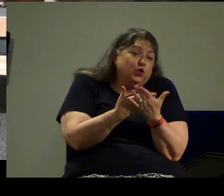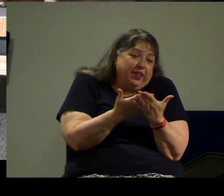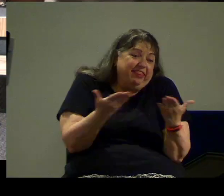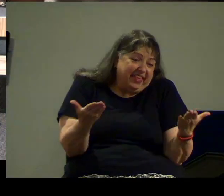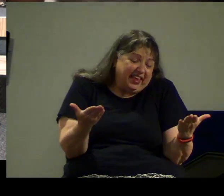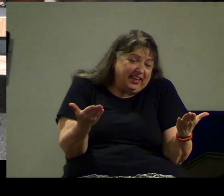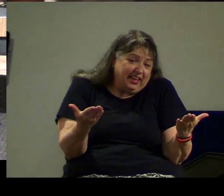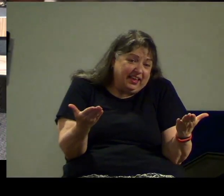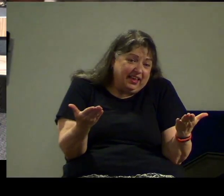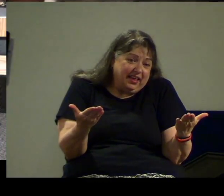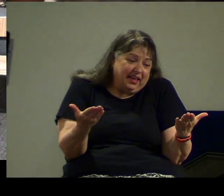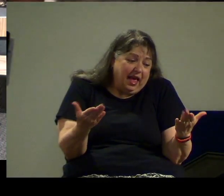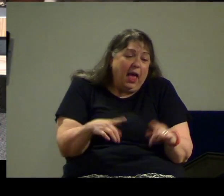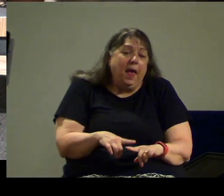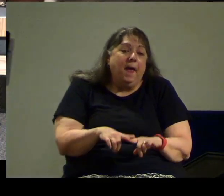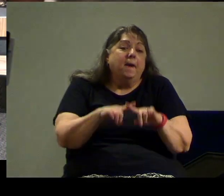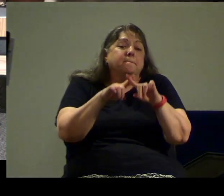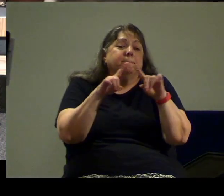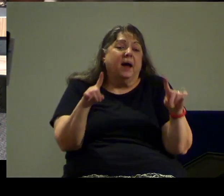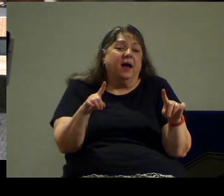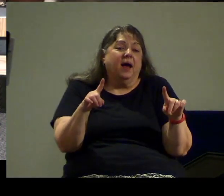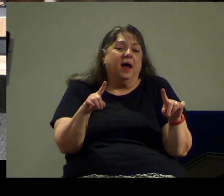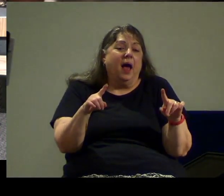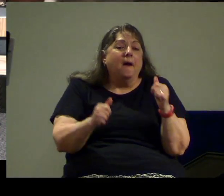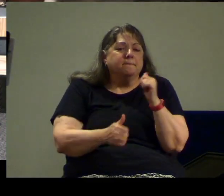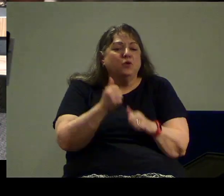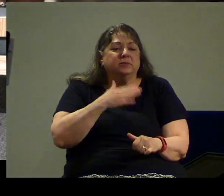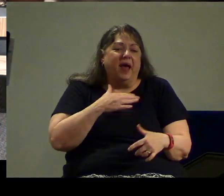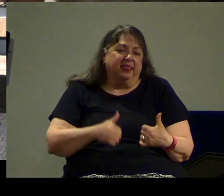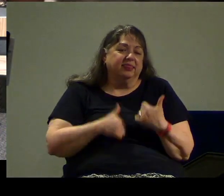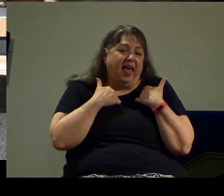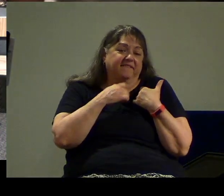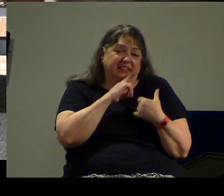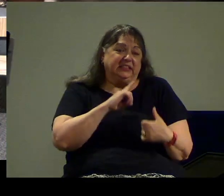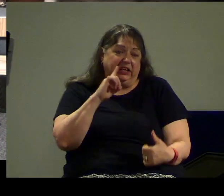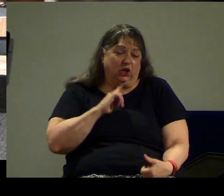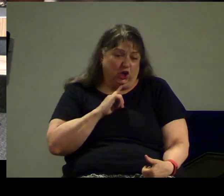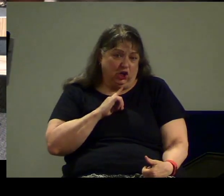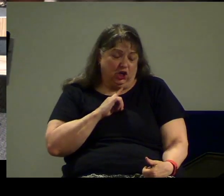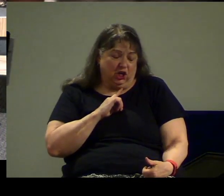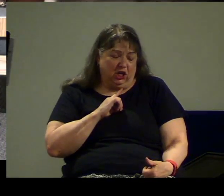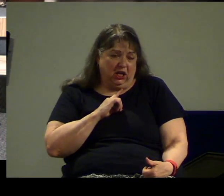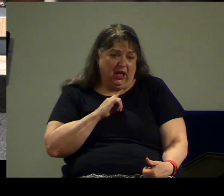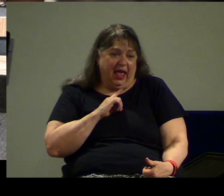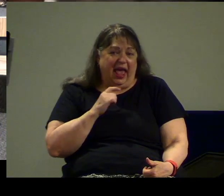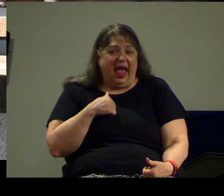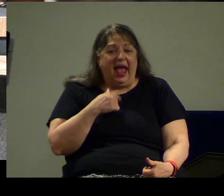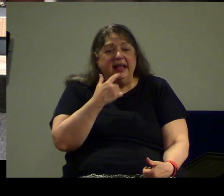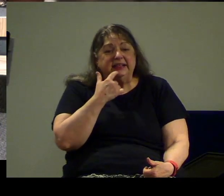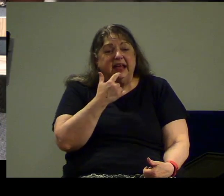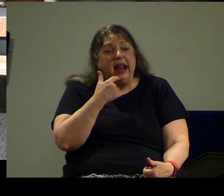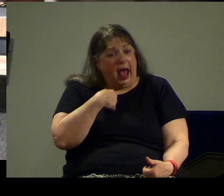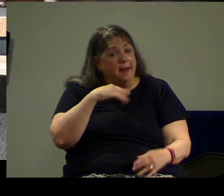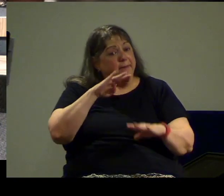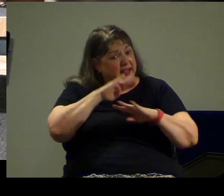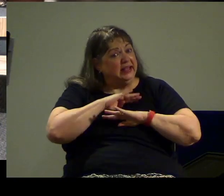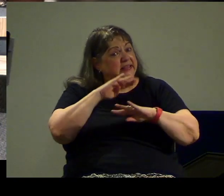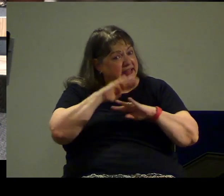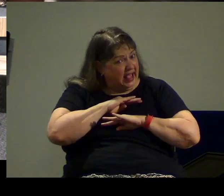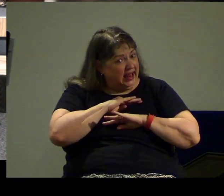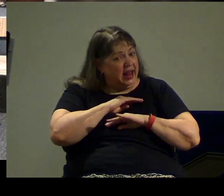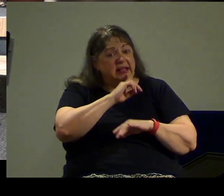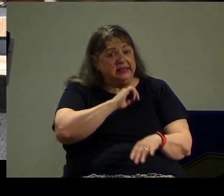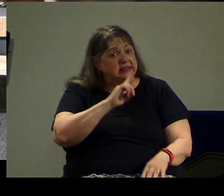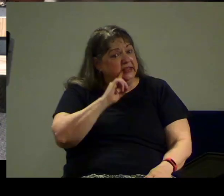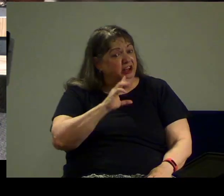my prayer was always, you see, I was single most of my life. And my prayer was always, Lord, I'm content with being single. I'll serve you